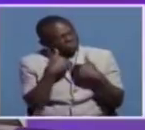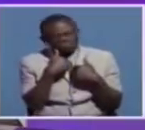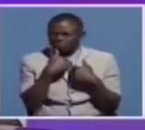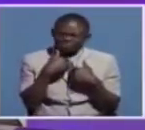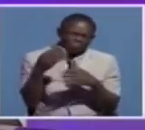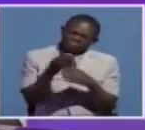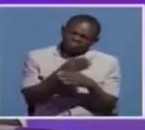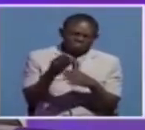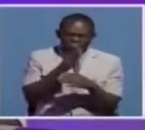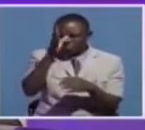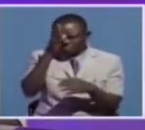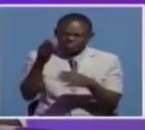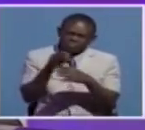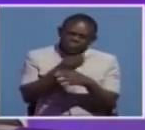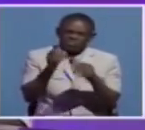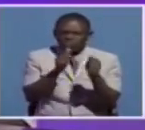So he was